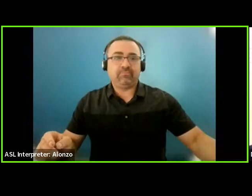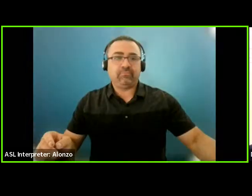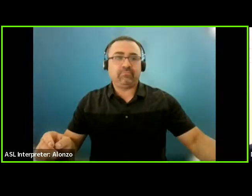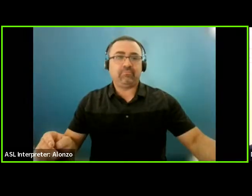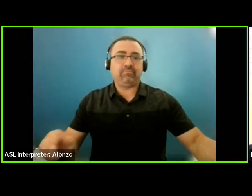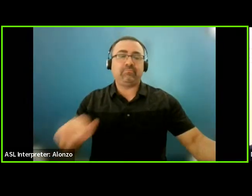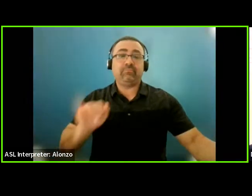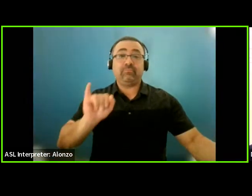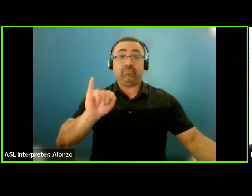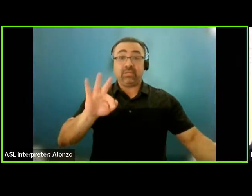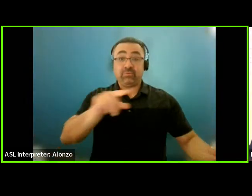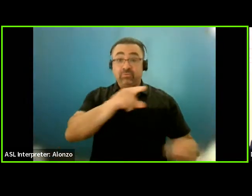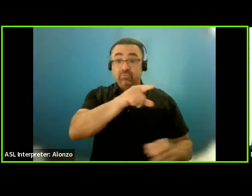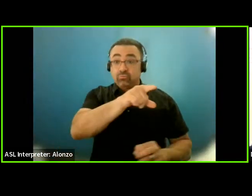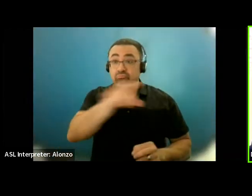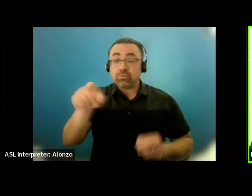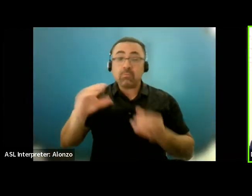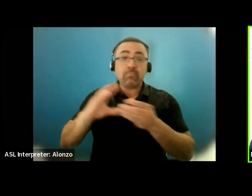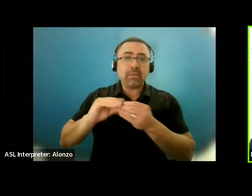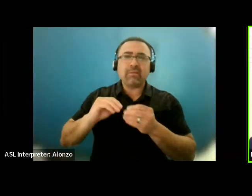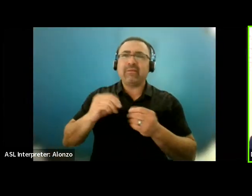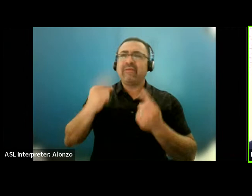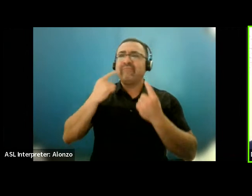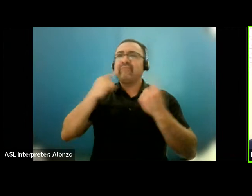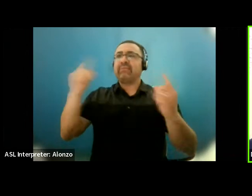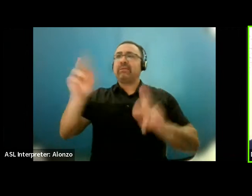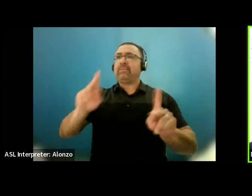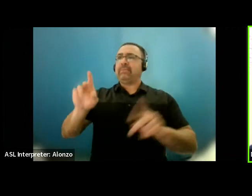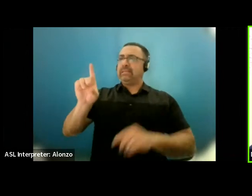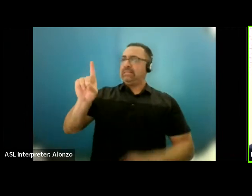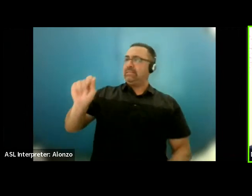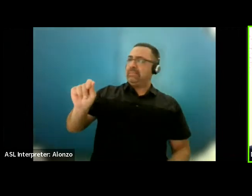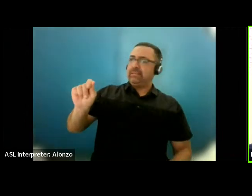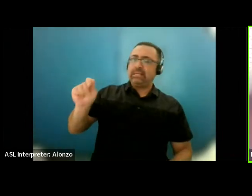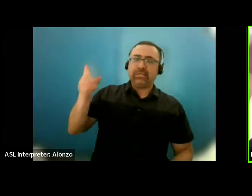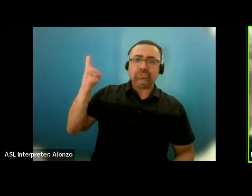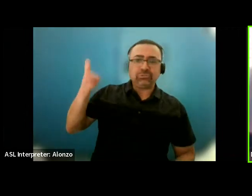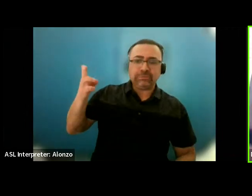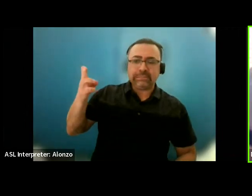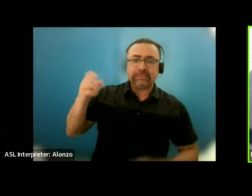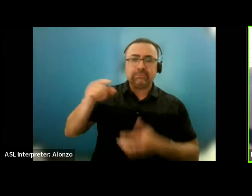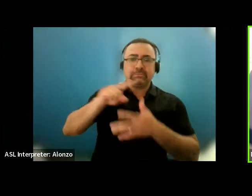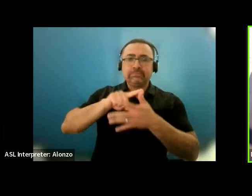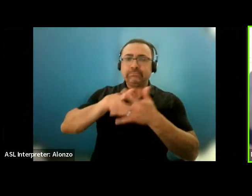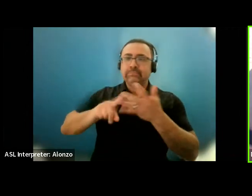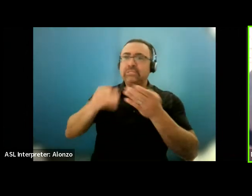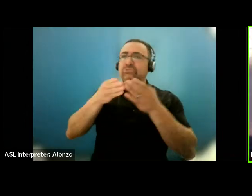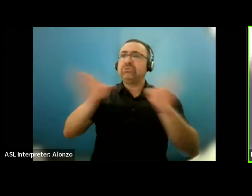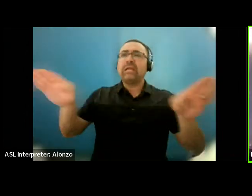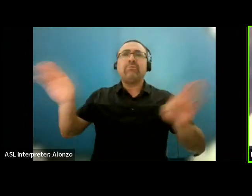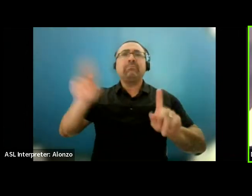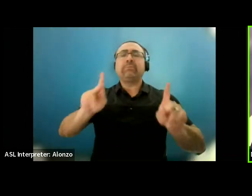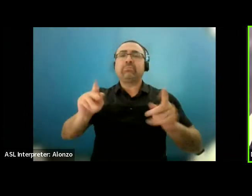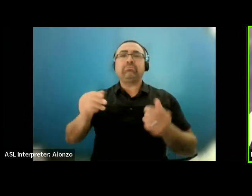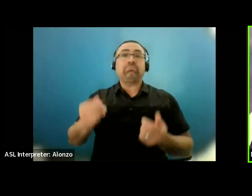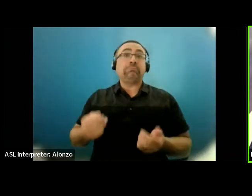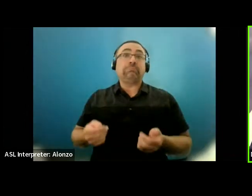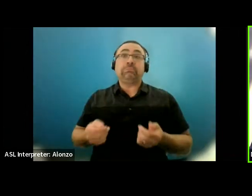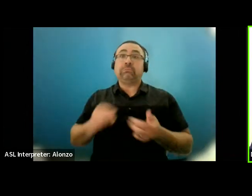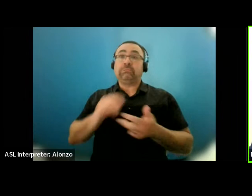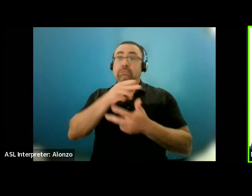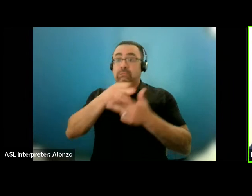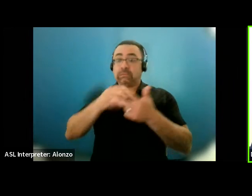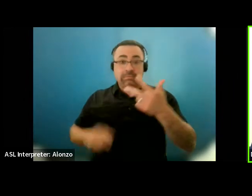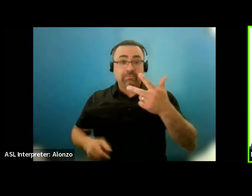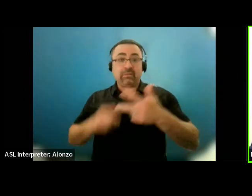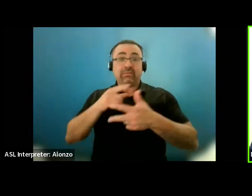If you mention famous people in disability history, just to the general public, you'll get 3 people. You'll